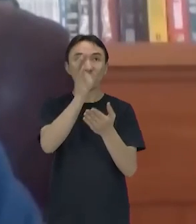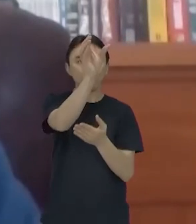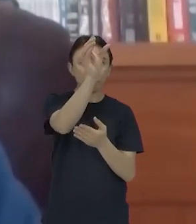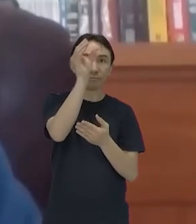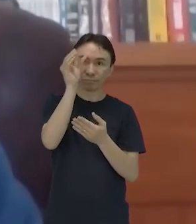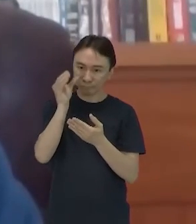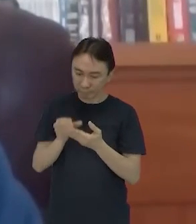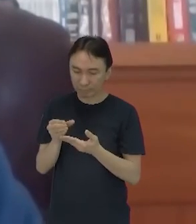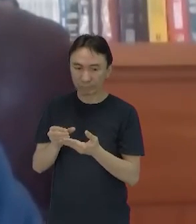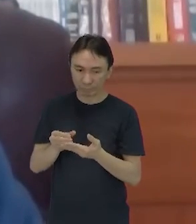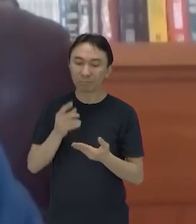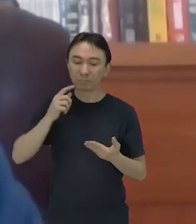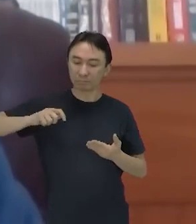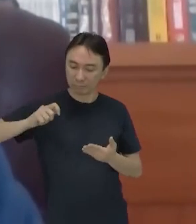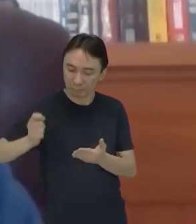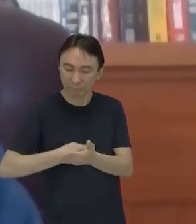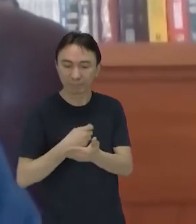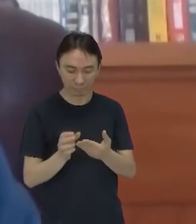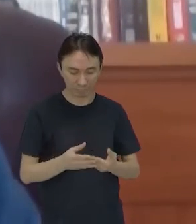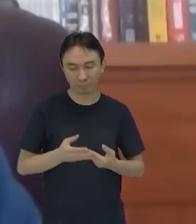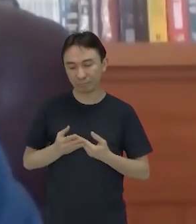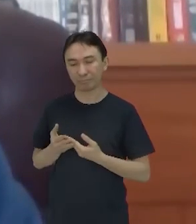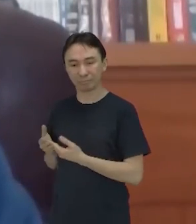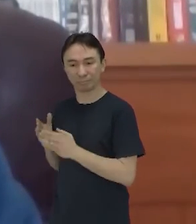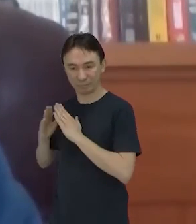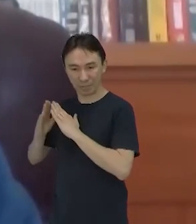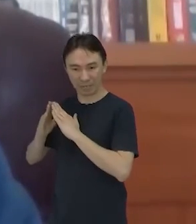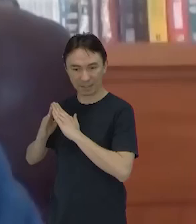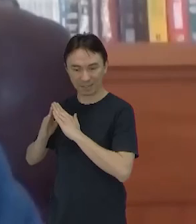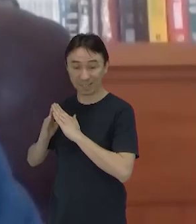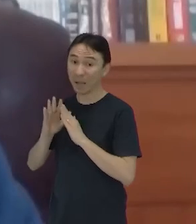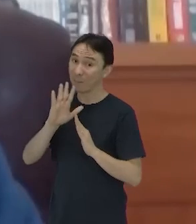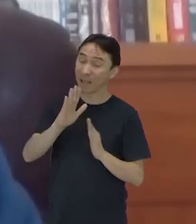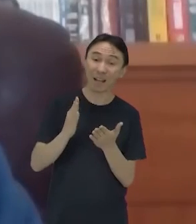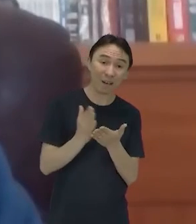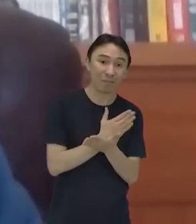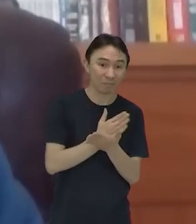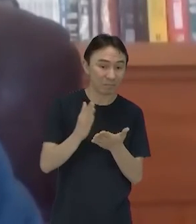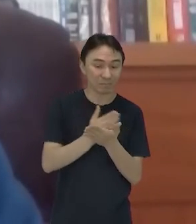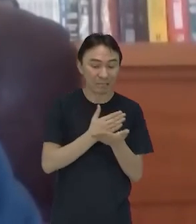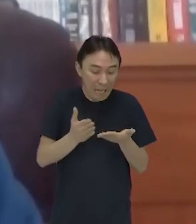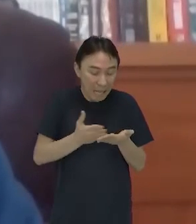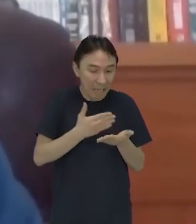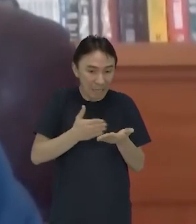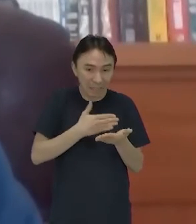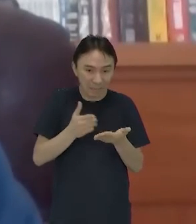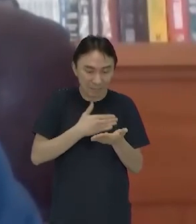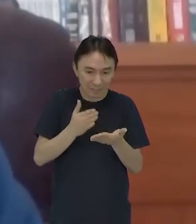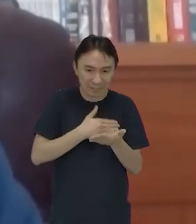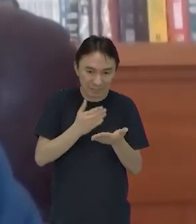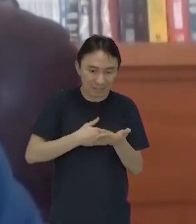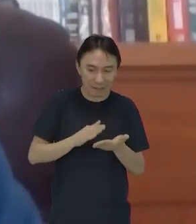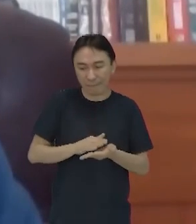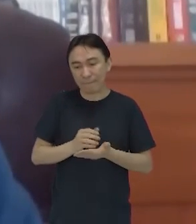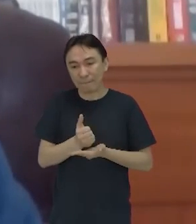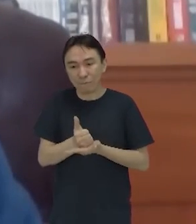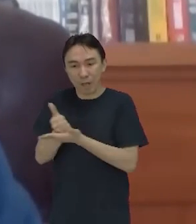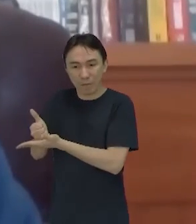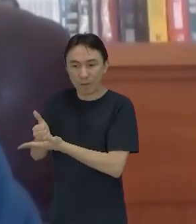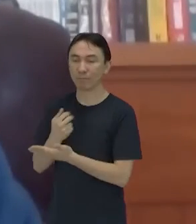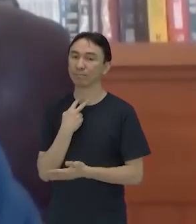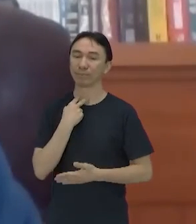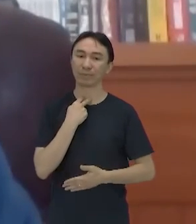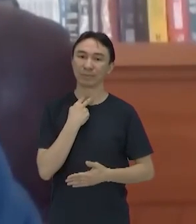tem certos livros que não podem sair das bibliotecas. Então eu sentava na biblioteca e ficava estudando ou pesquisando